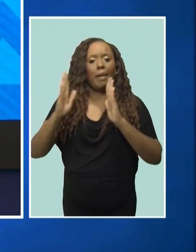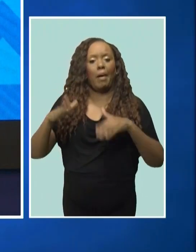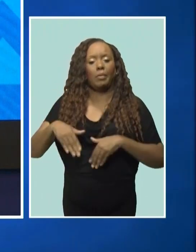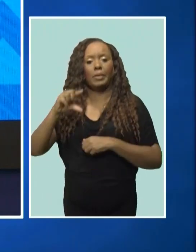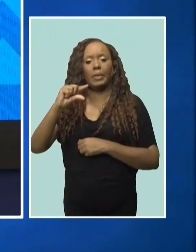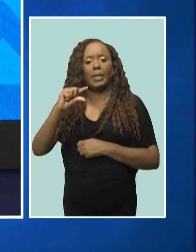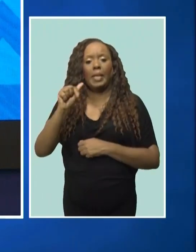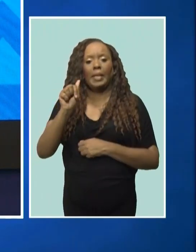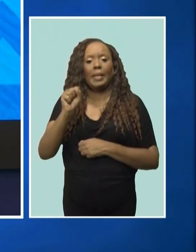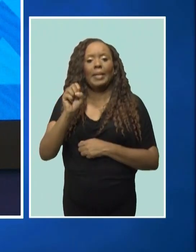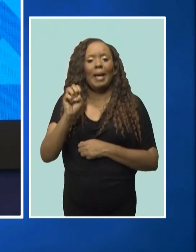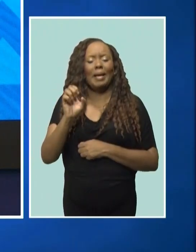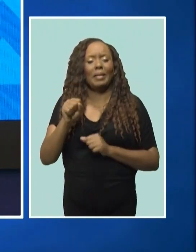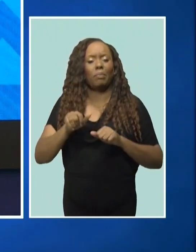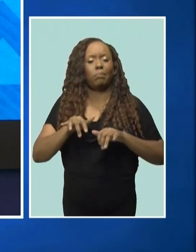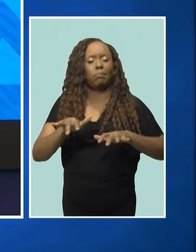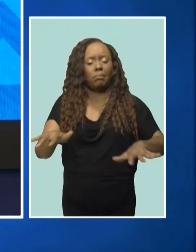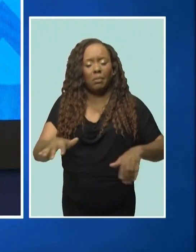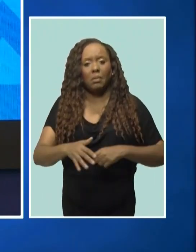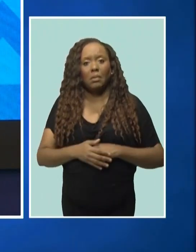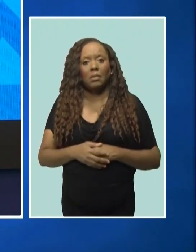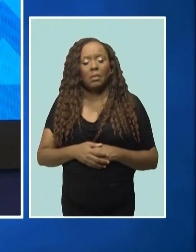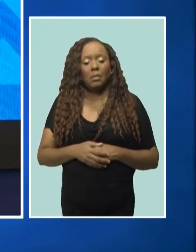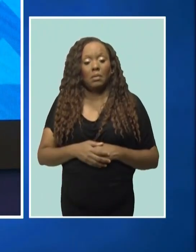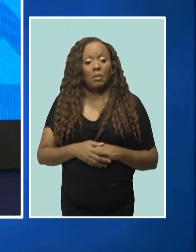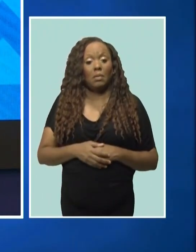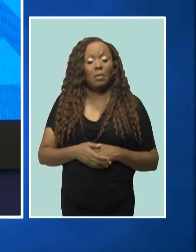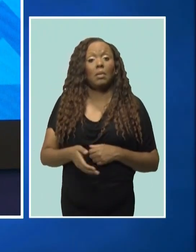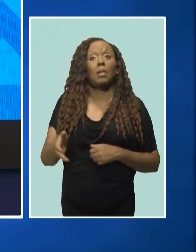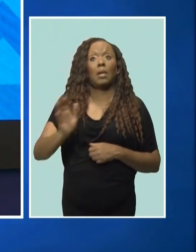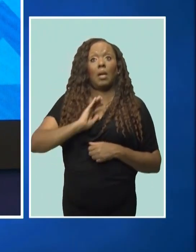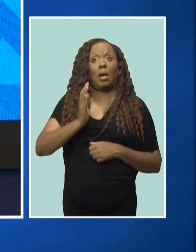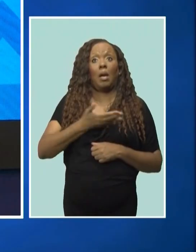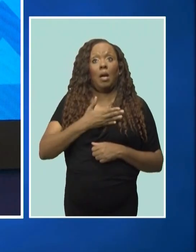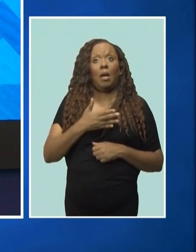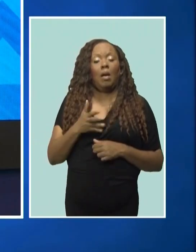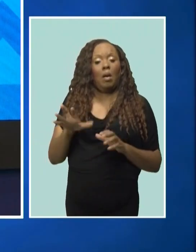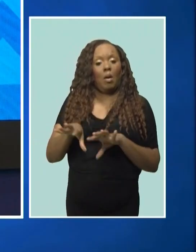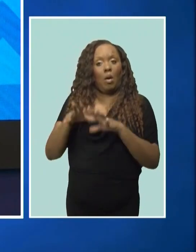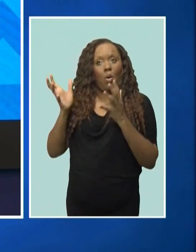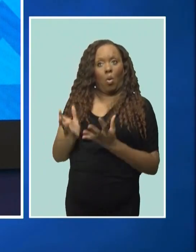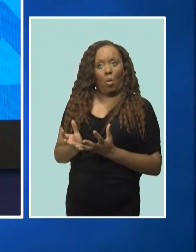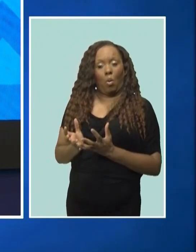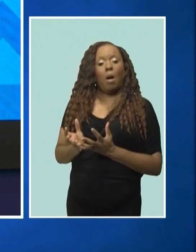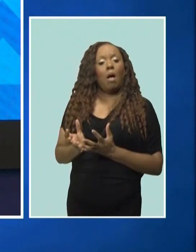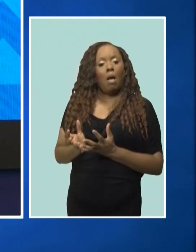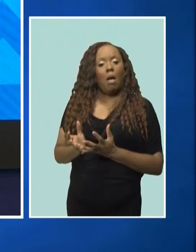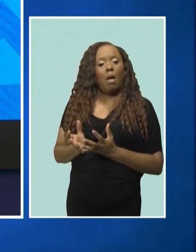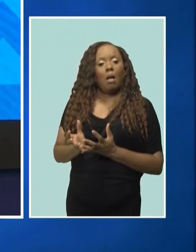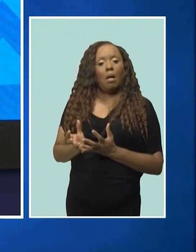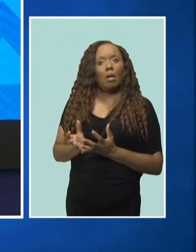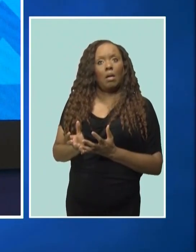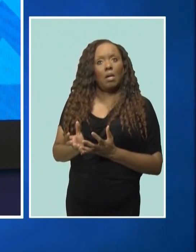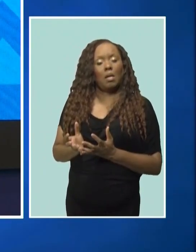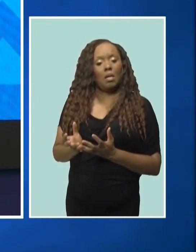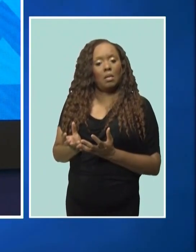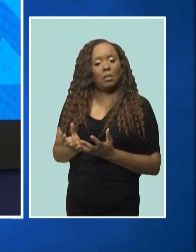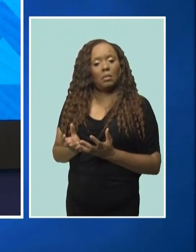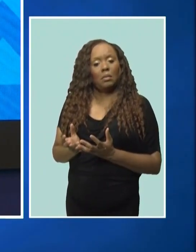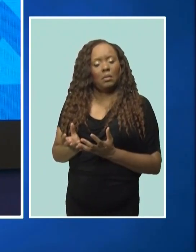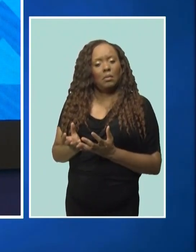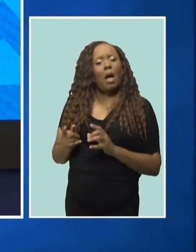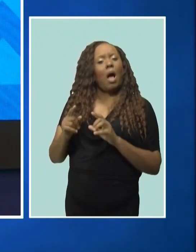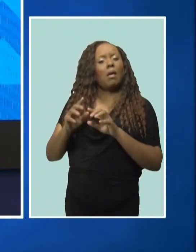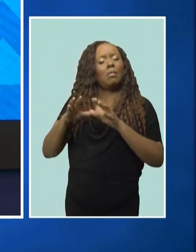meant that our interconnected world became less reliable and far less